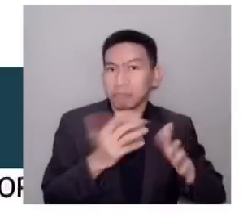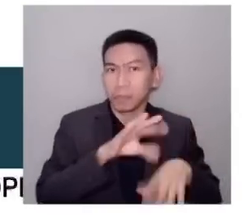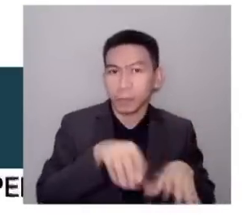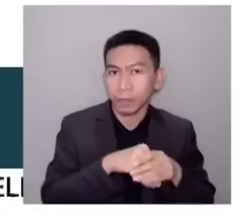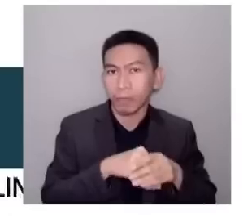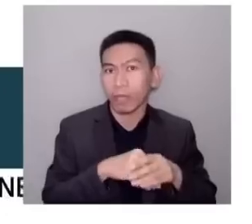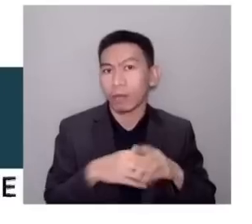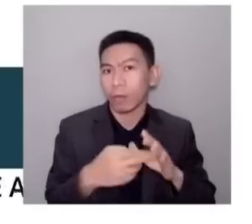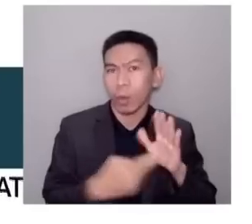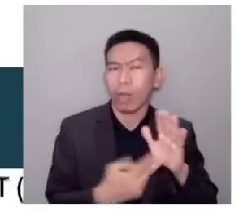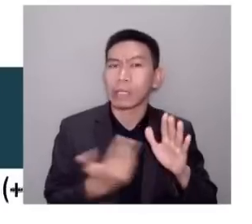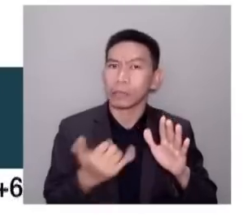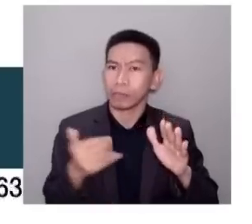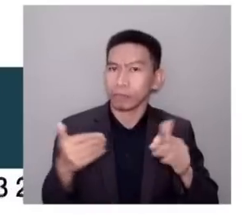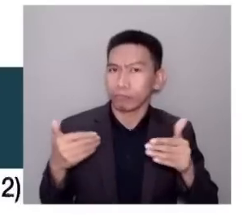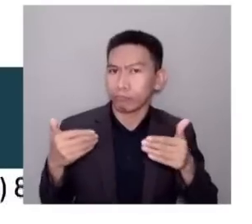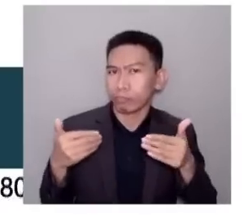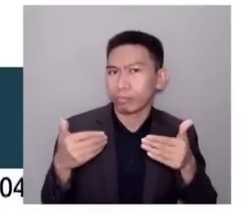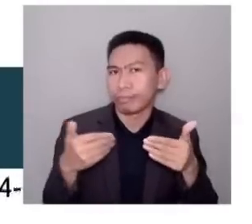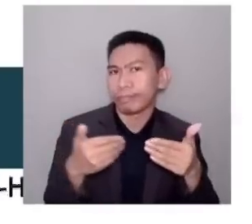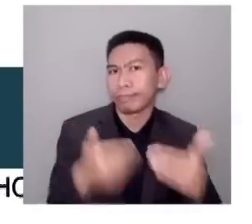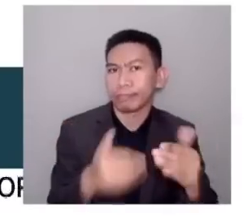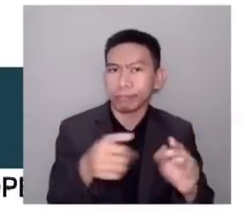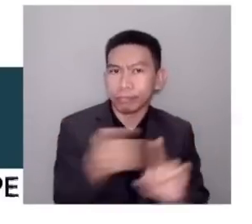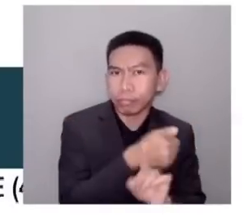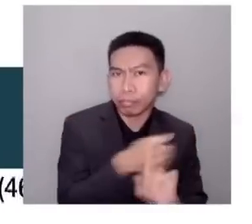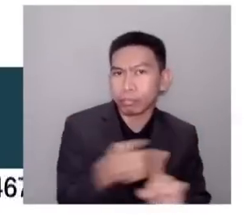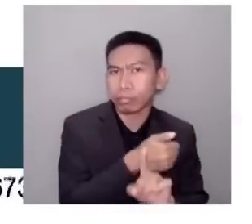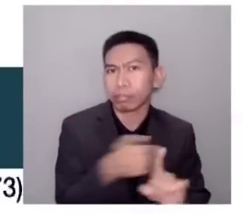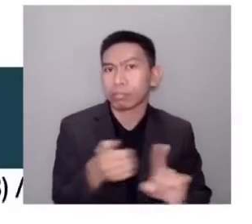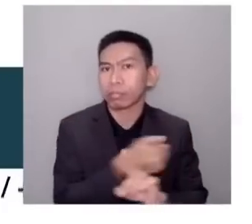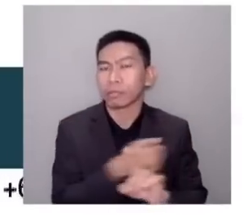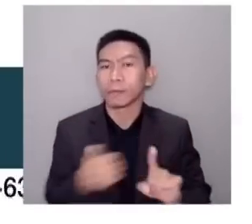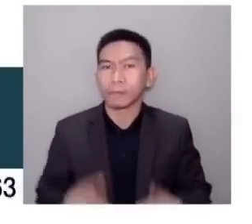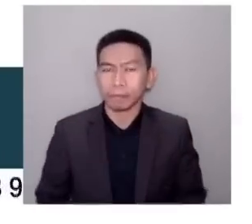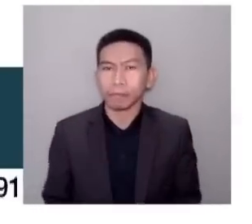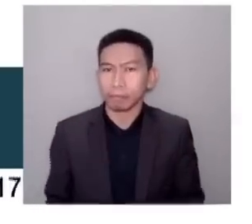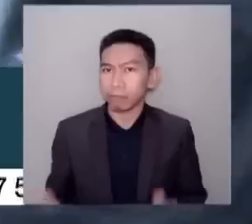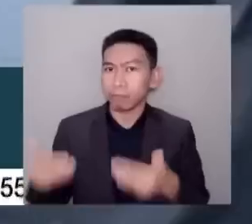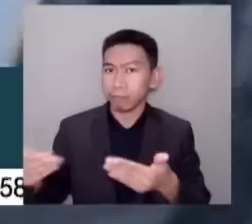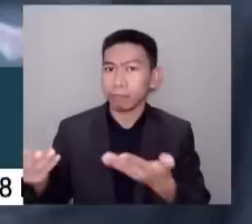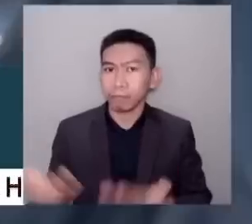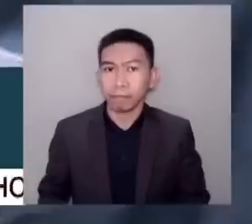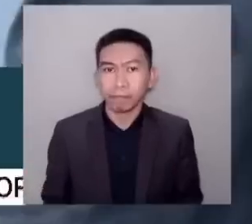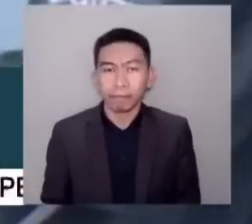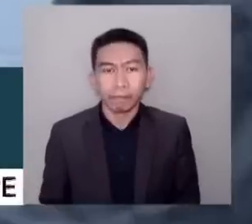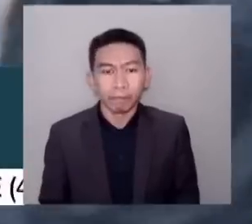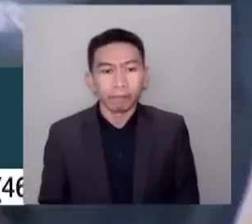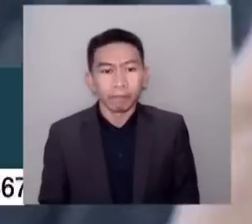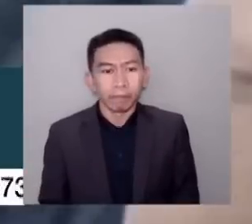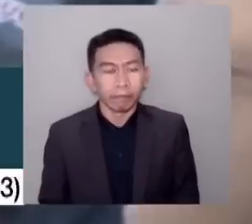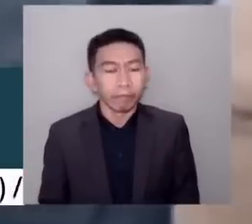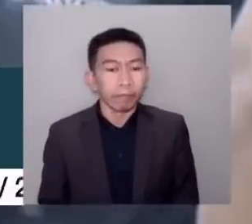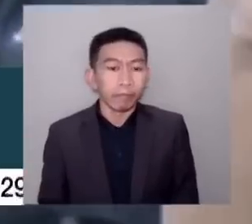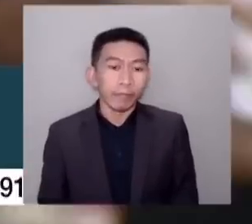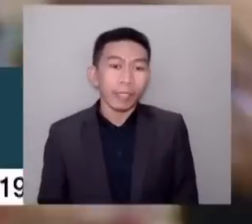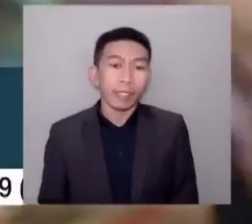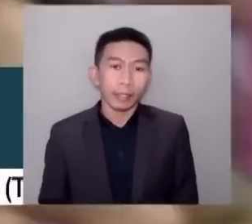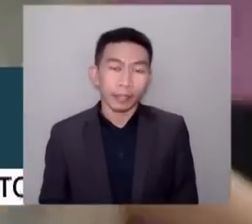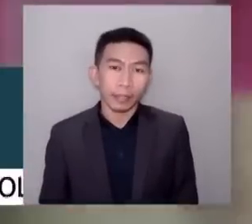ongoing abuse. There need not be any conviction. Go ahead. Yes, Carmina. Actually, that's their common denominator.